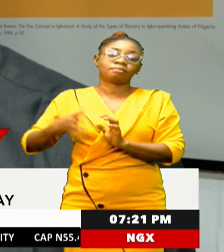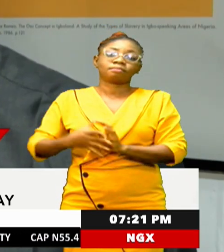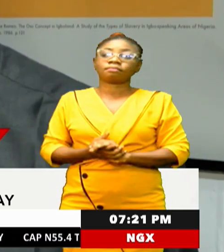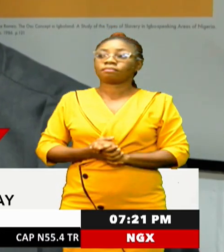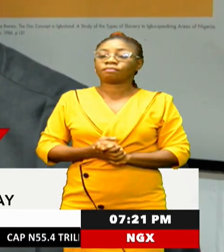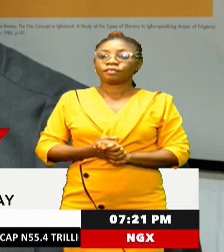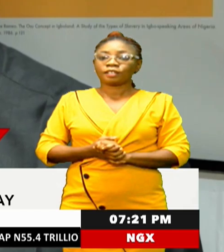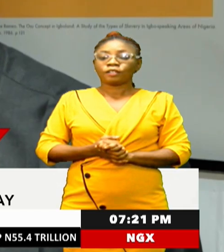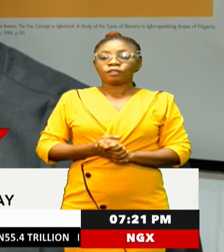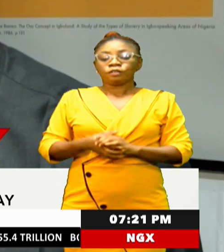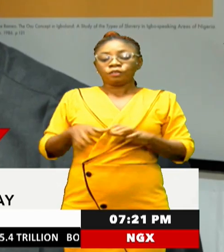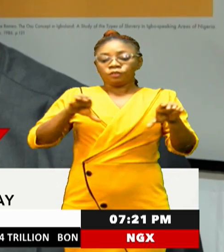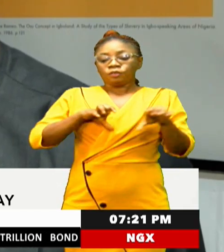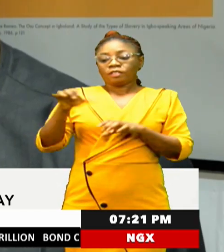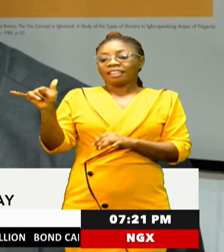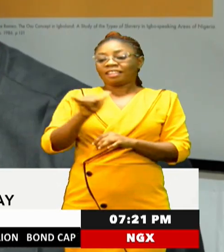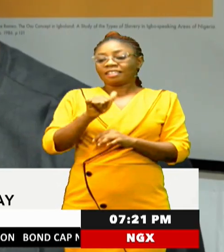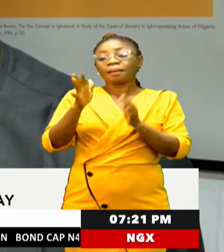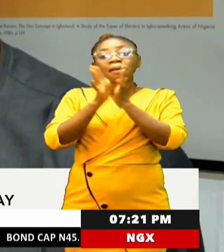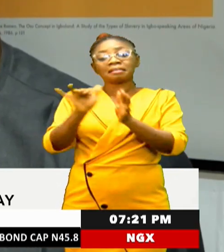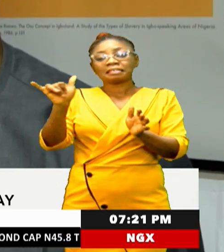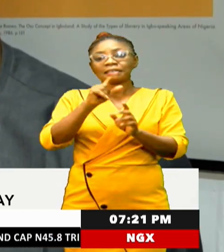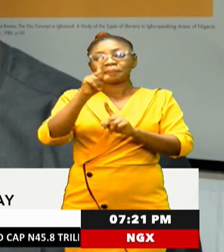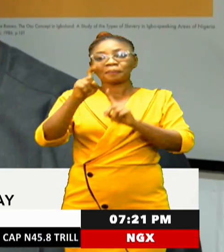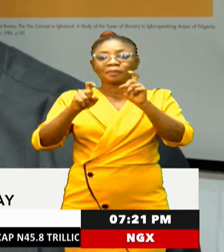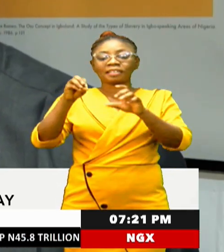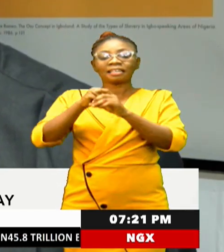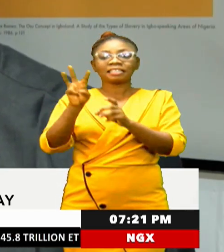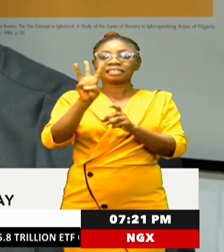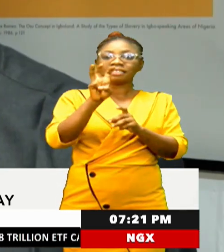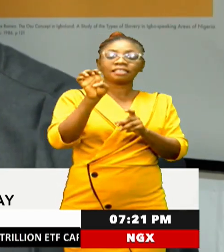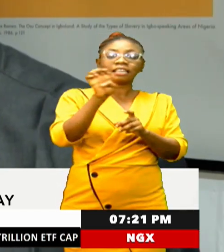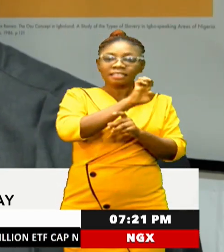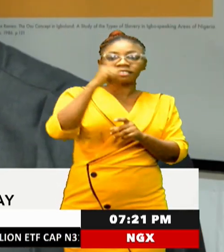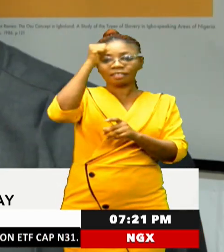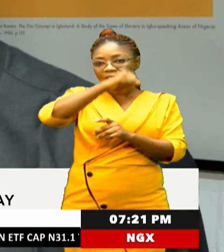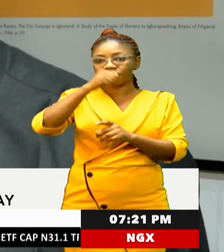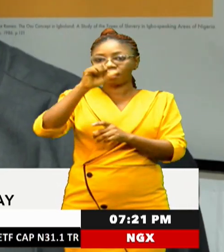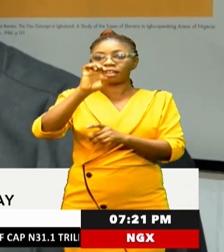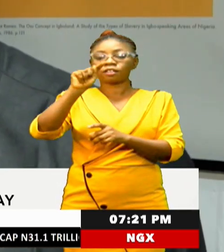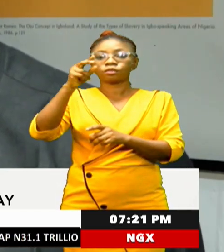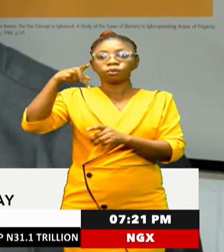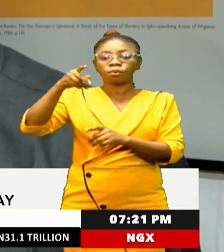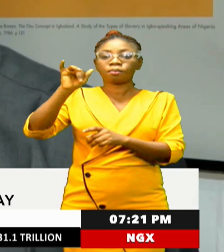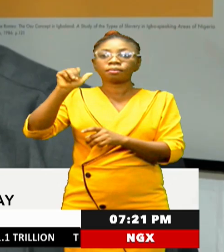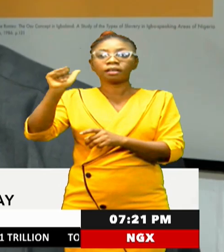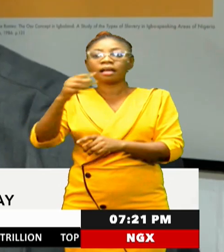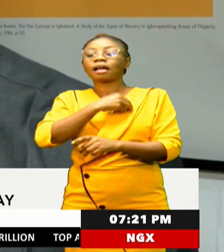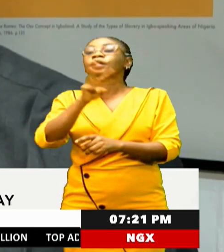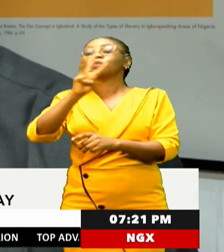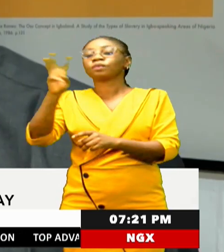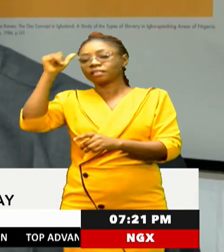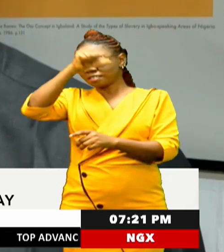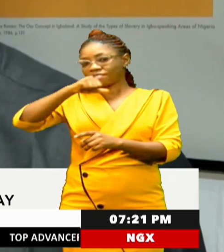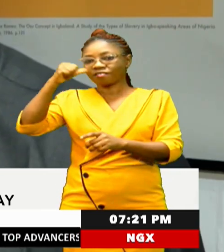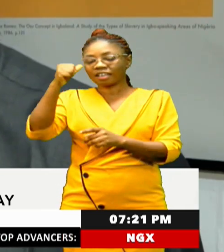Doing the same, asking the same questions in East Africa, in Ethiopia, in Franco West Africa. So this